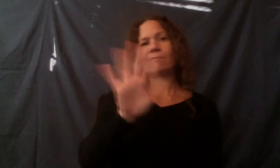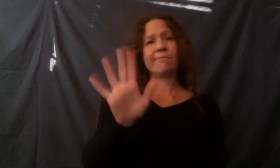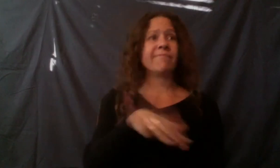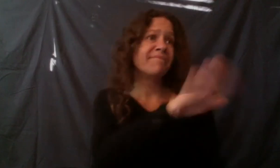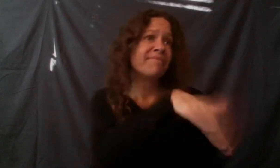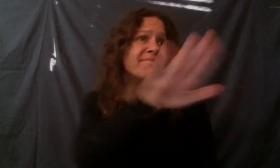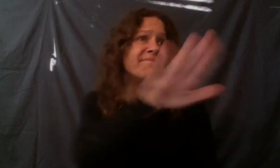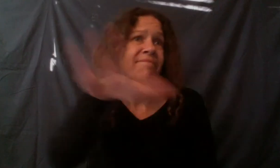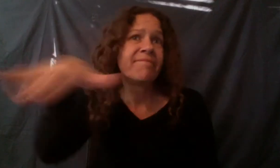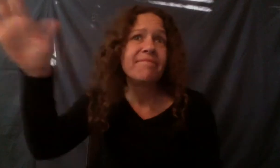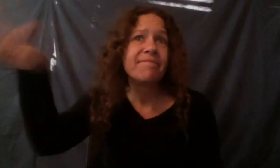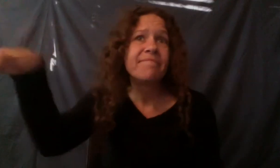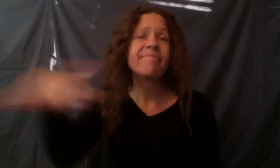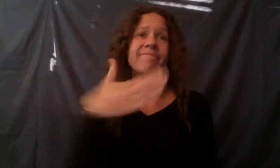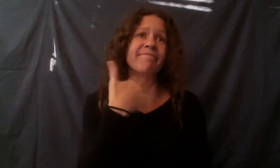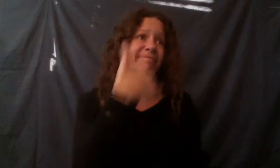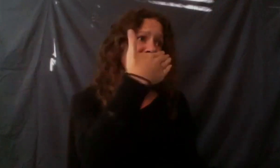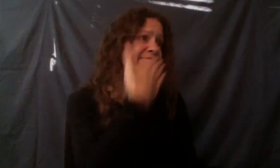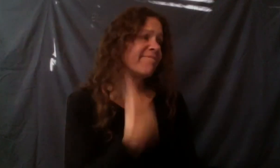Hey, baby,